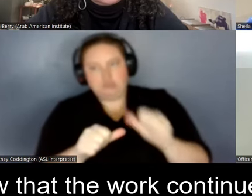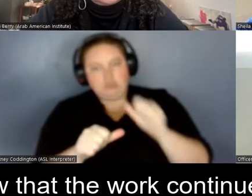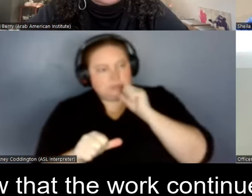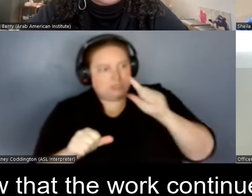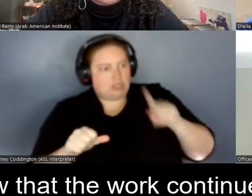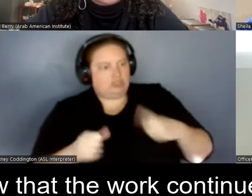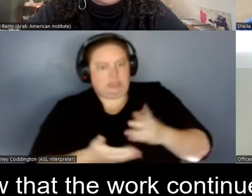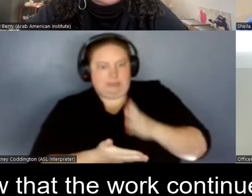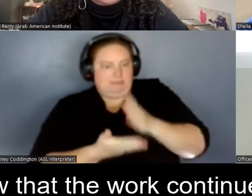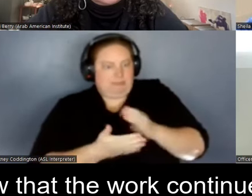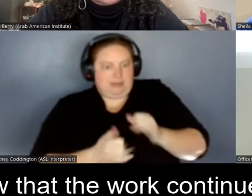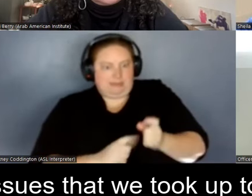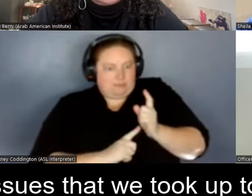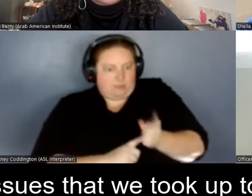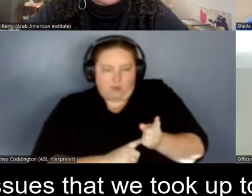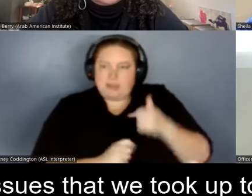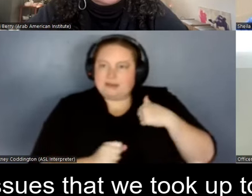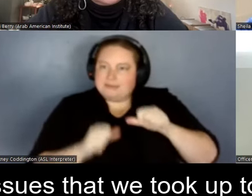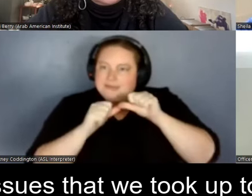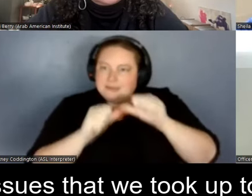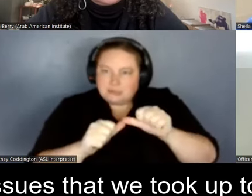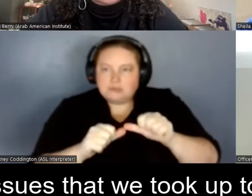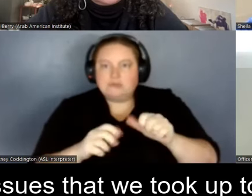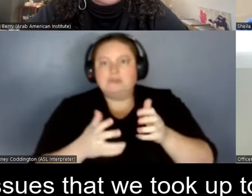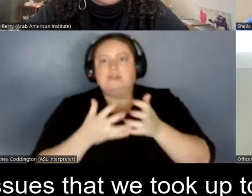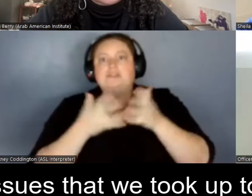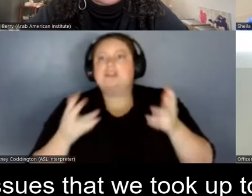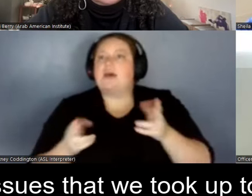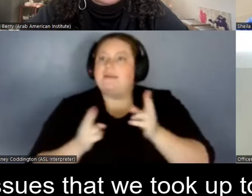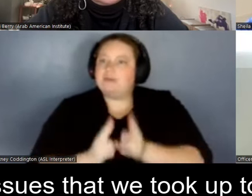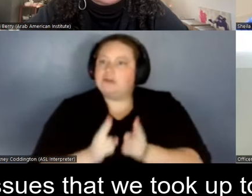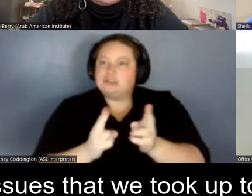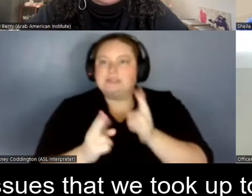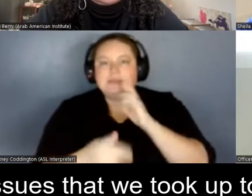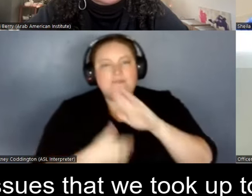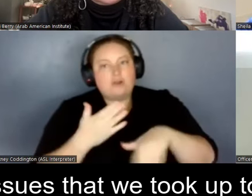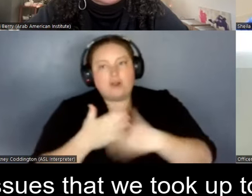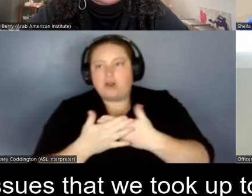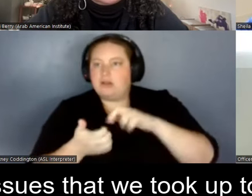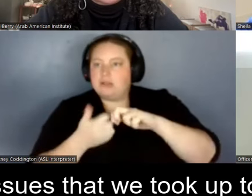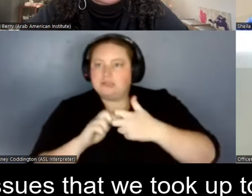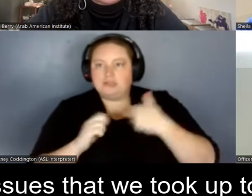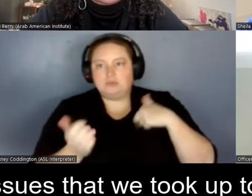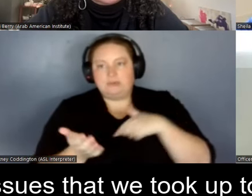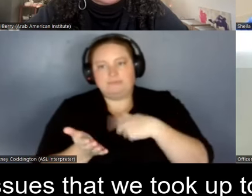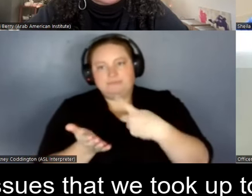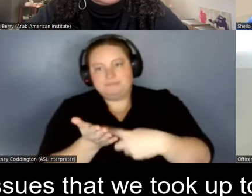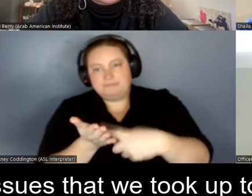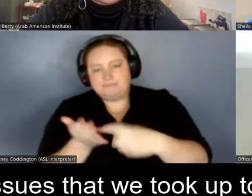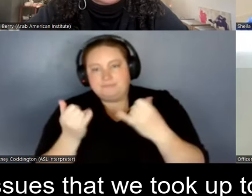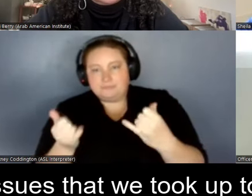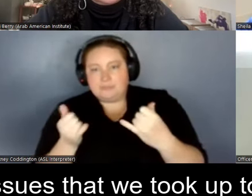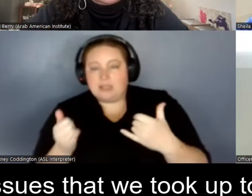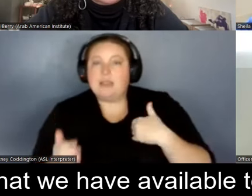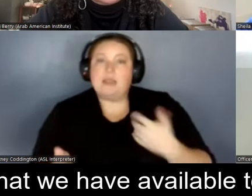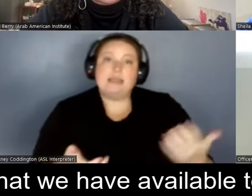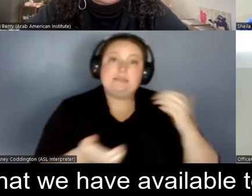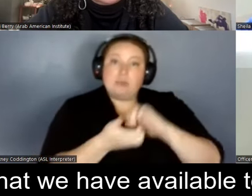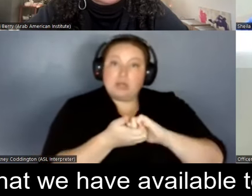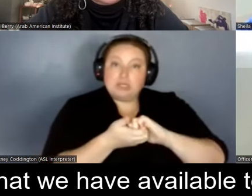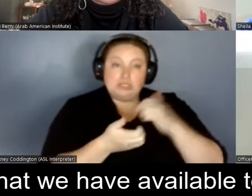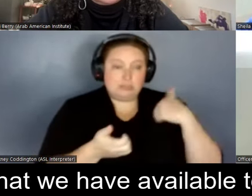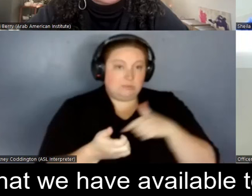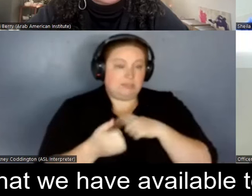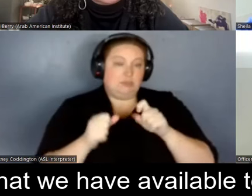moment. There is great urgency behind all of the issues that we took up today. As partners, we should continue to